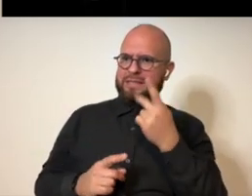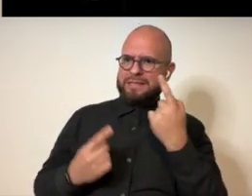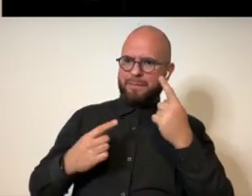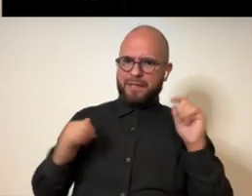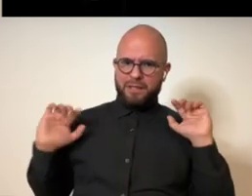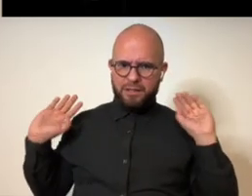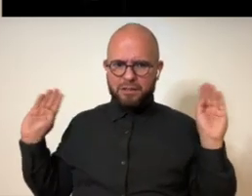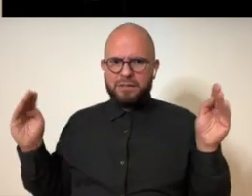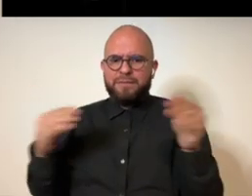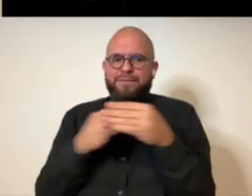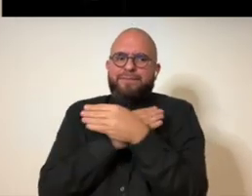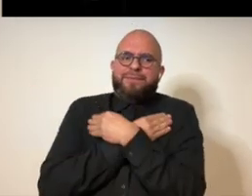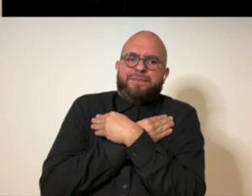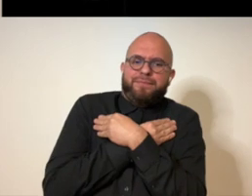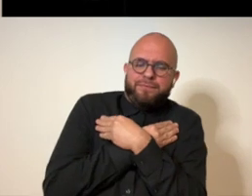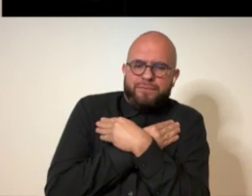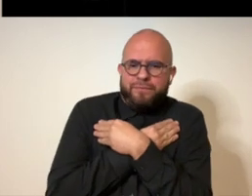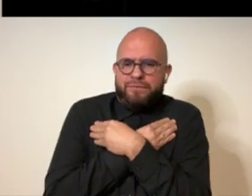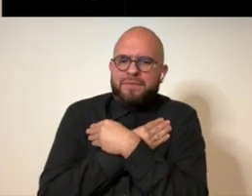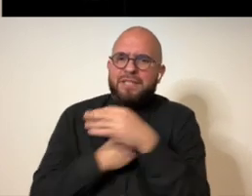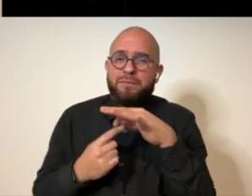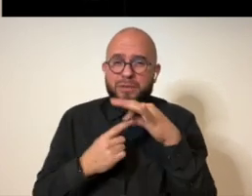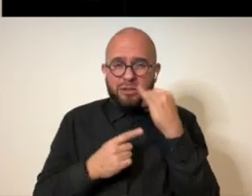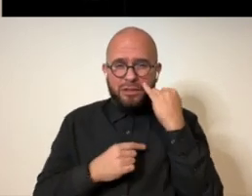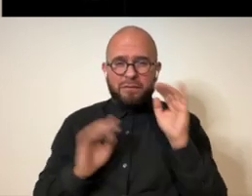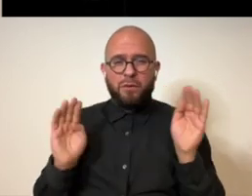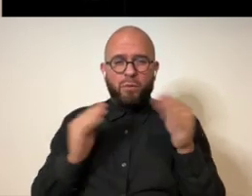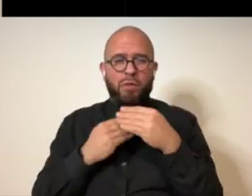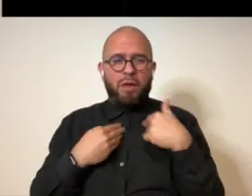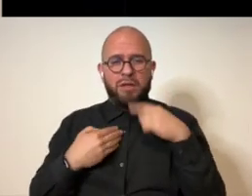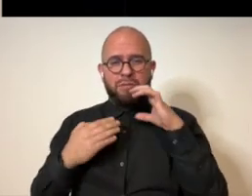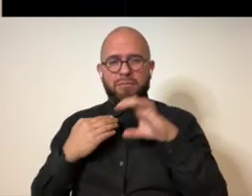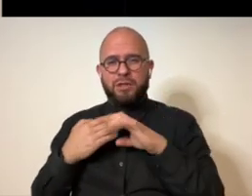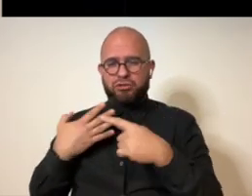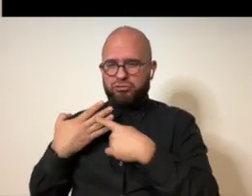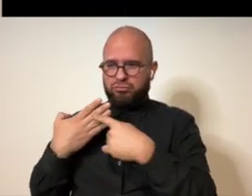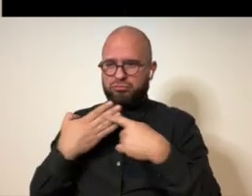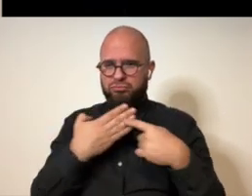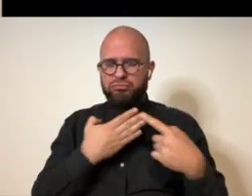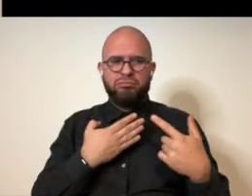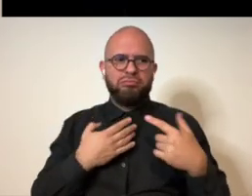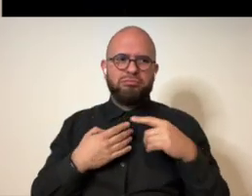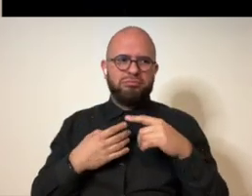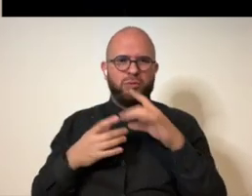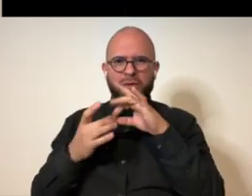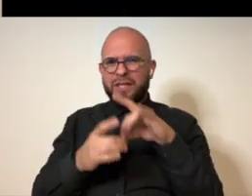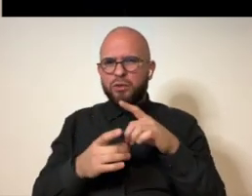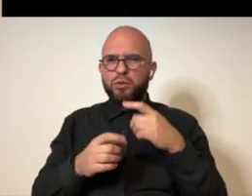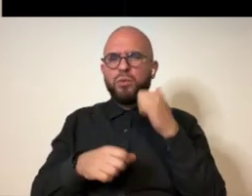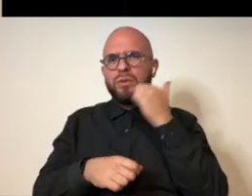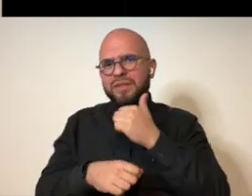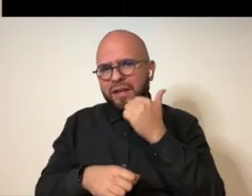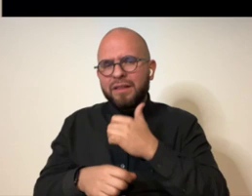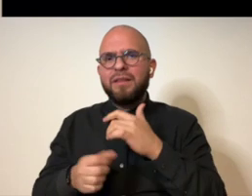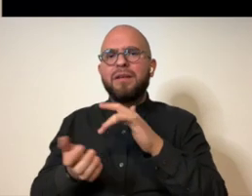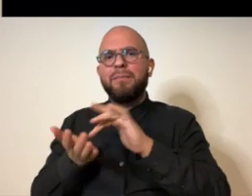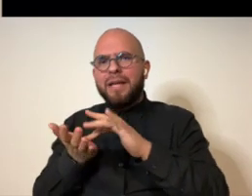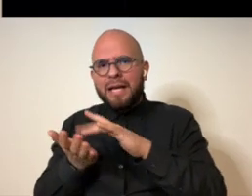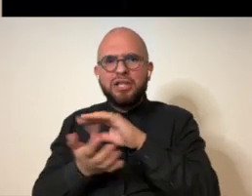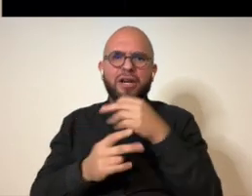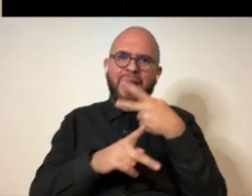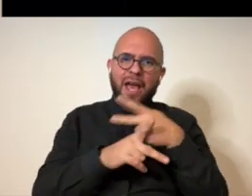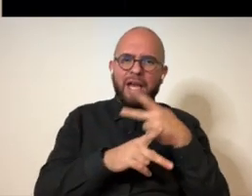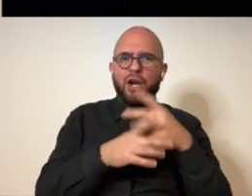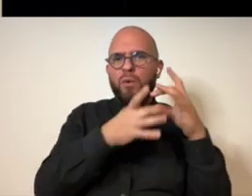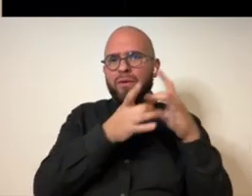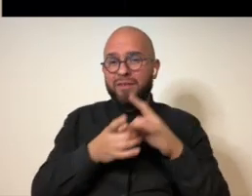know, a quilt is a comfort object, but it's something different to see someone, you know, wrapping themselves in it, especially when the quilt has imagery